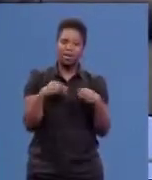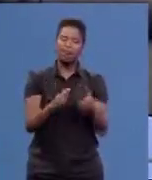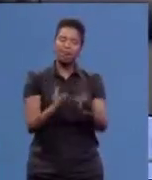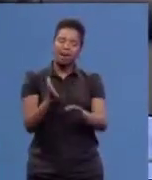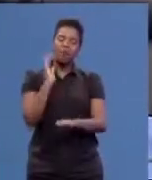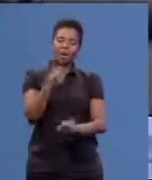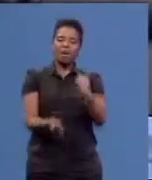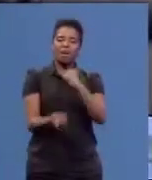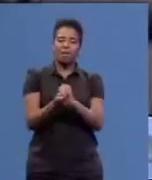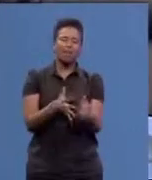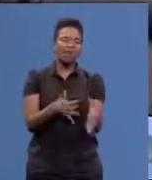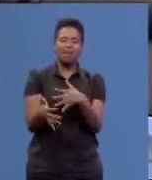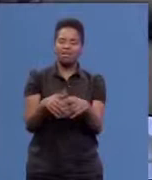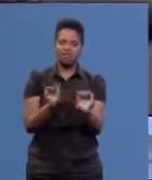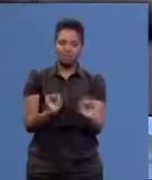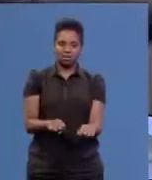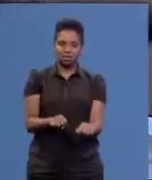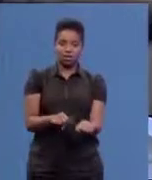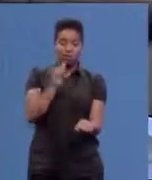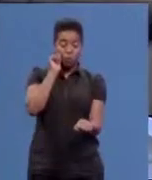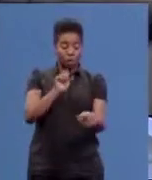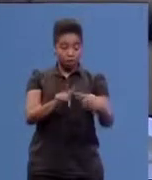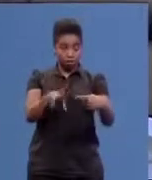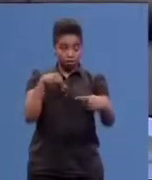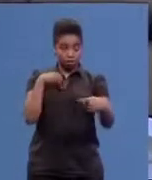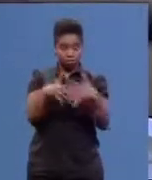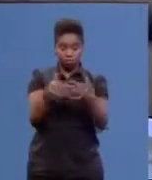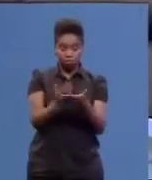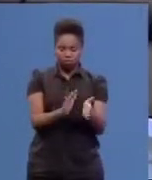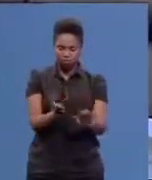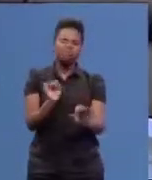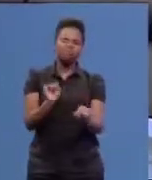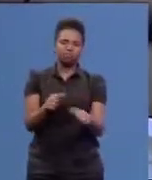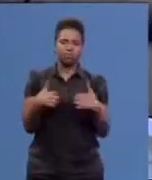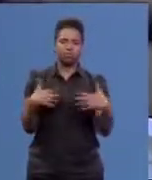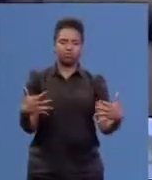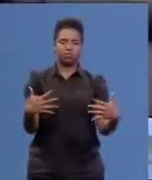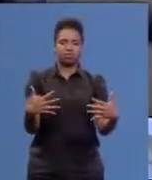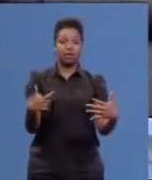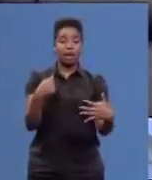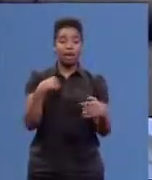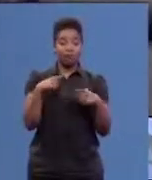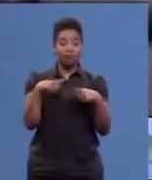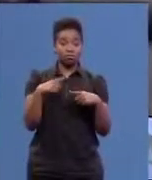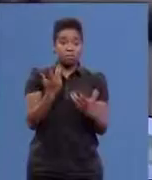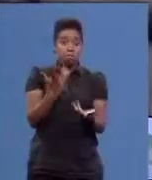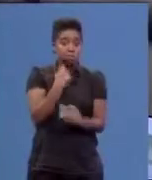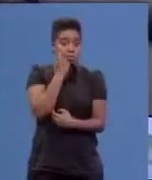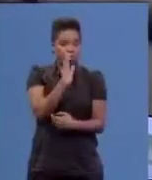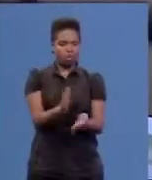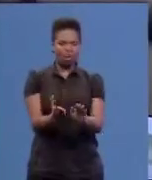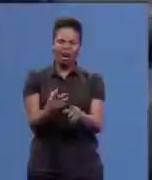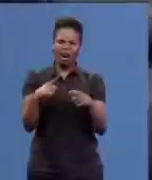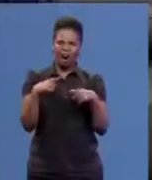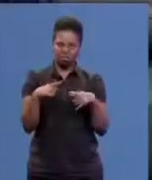psychologically you get healed once unoba ubomi buyaphela physically. So ndizawufa ngenye imini, so I need to do whatever it is that I can do. And